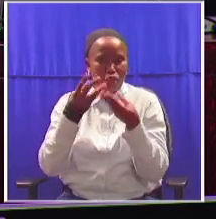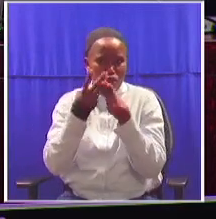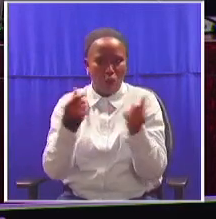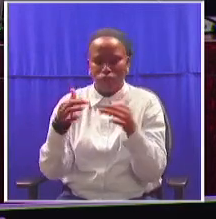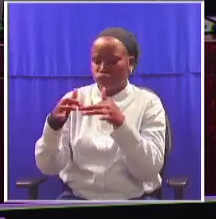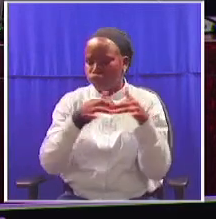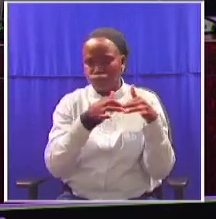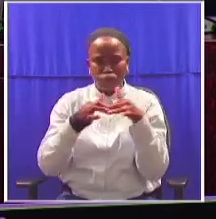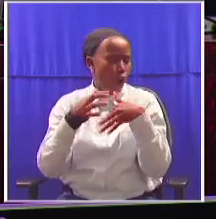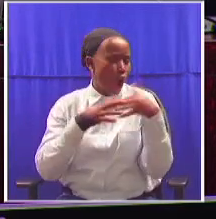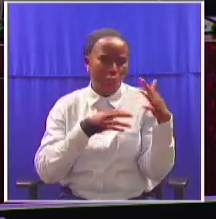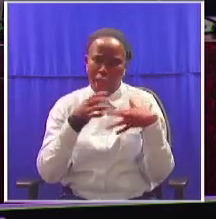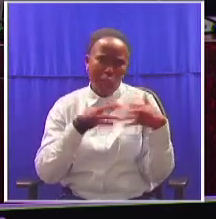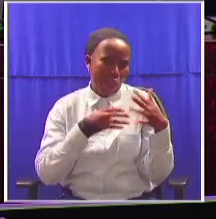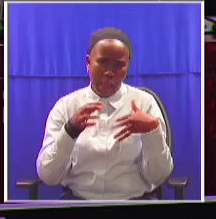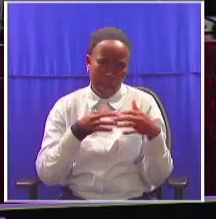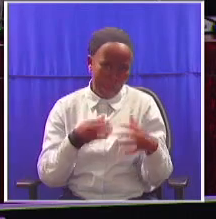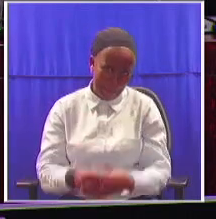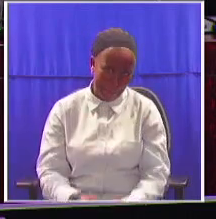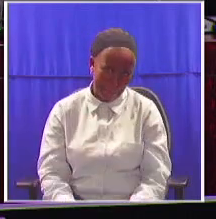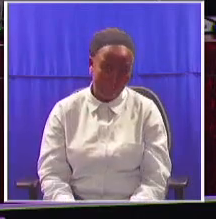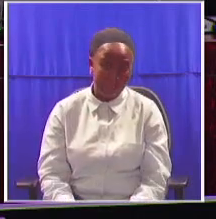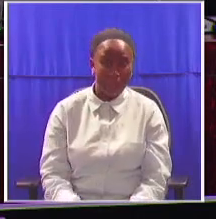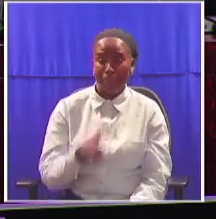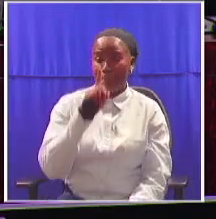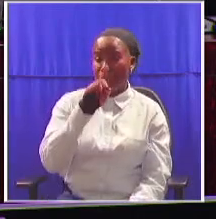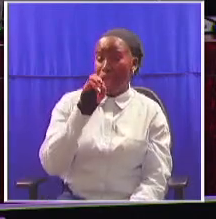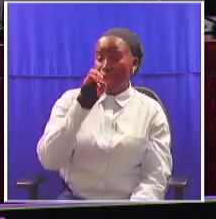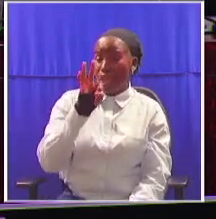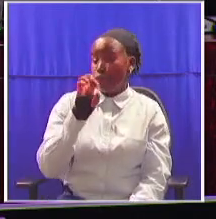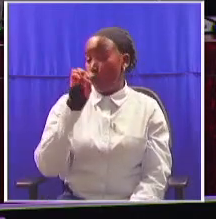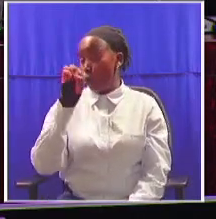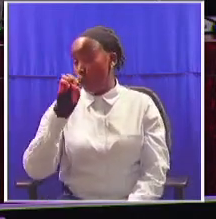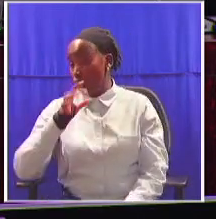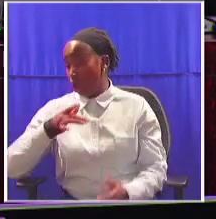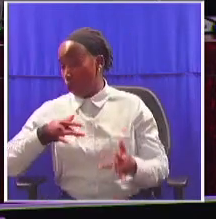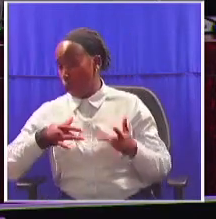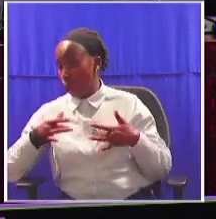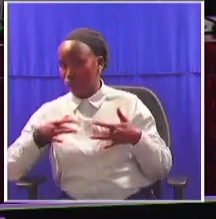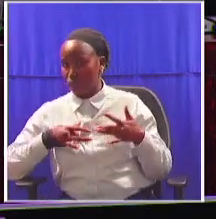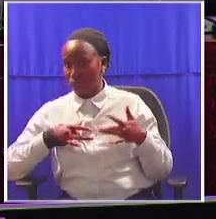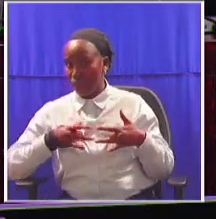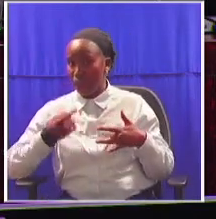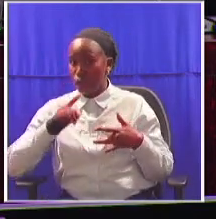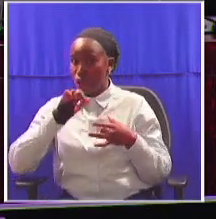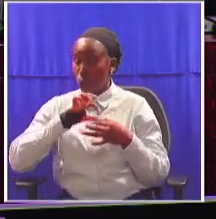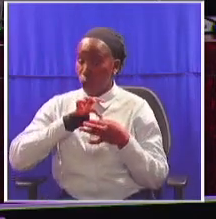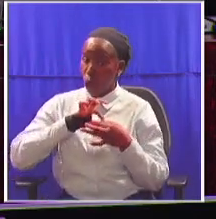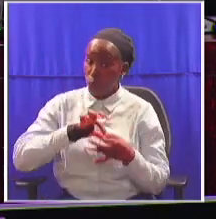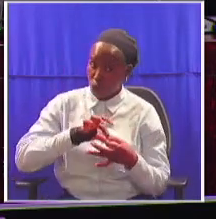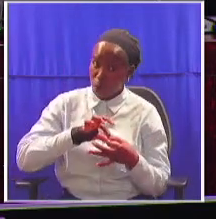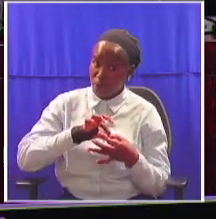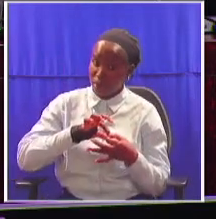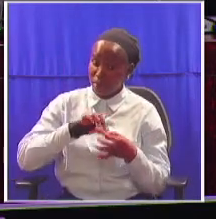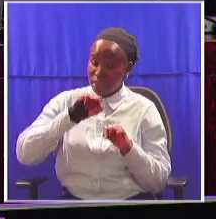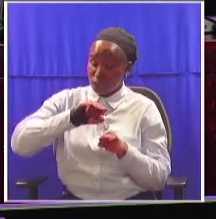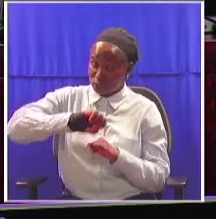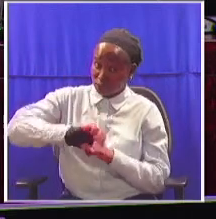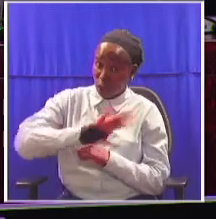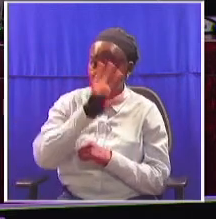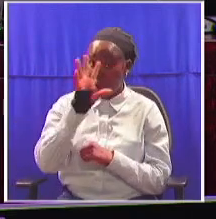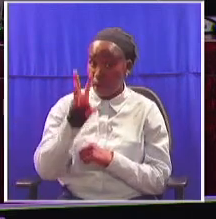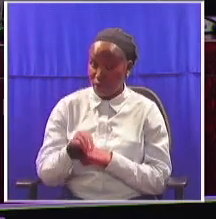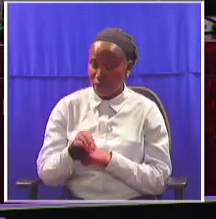Where concerns are raised about our commitment to our position, we have addressed